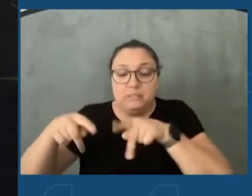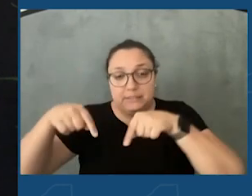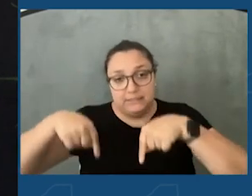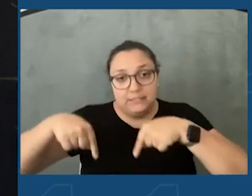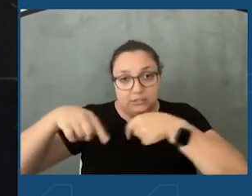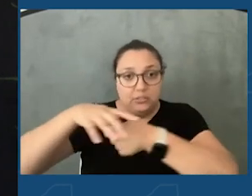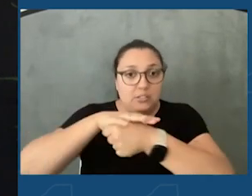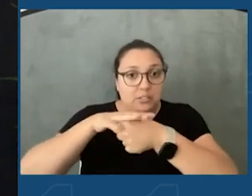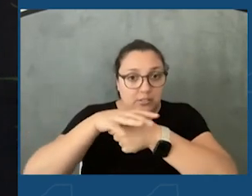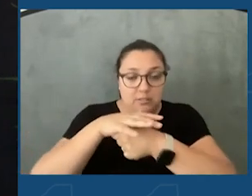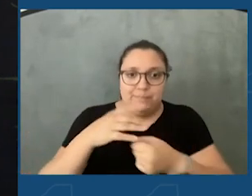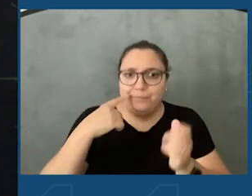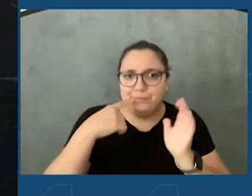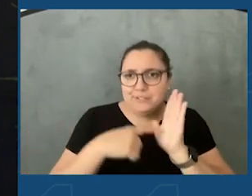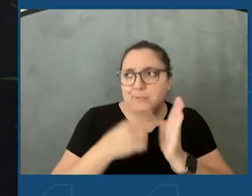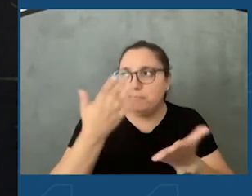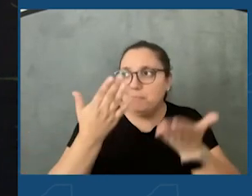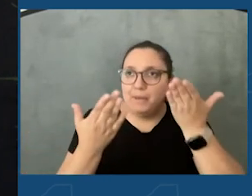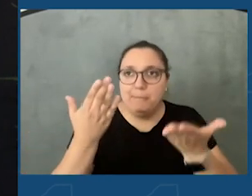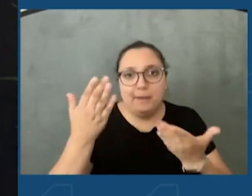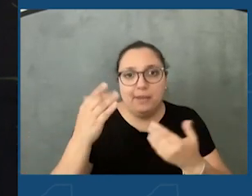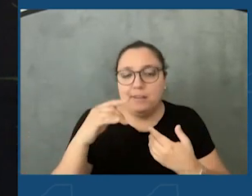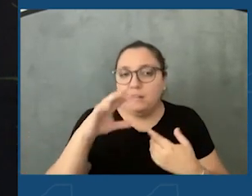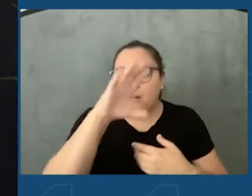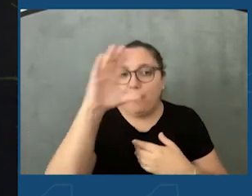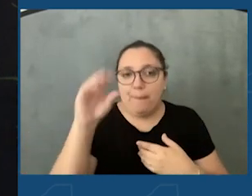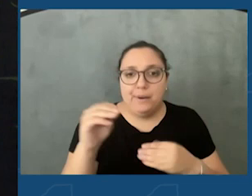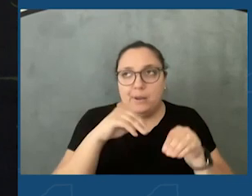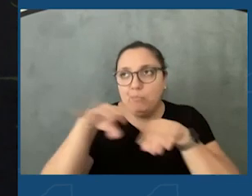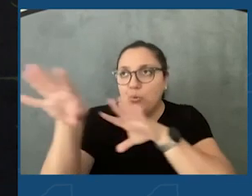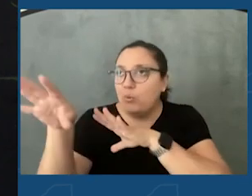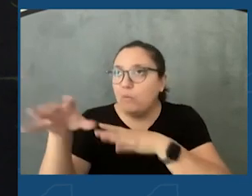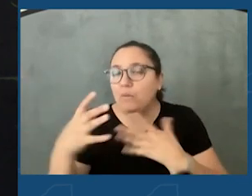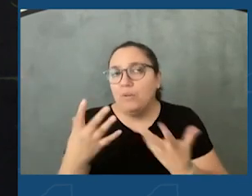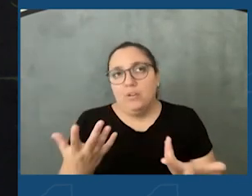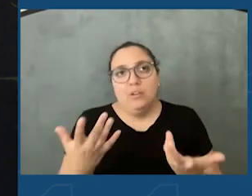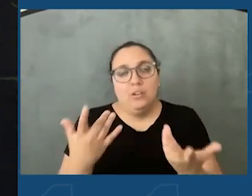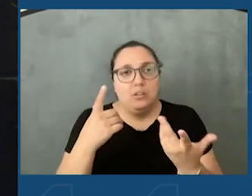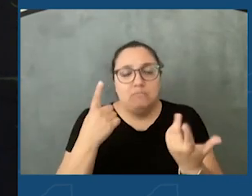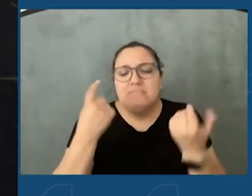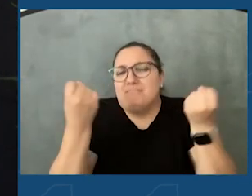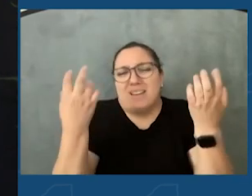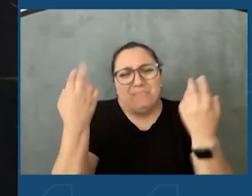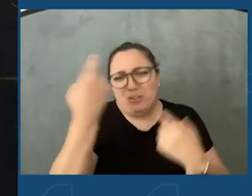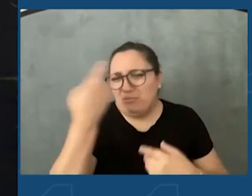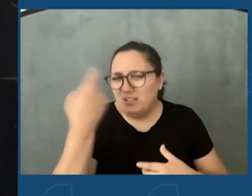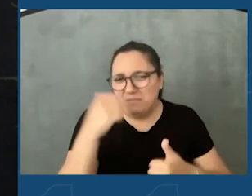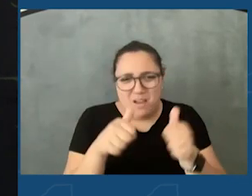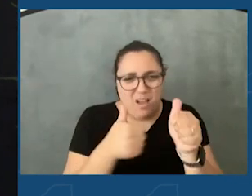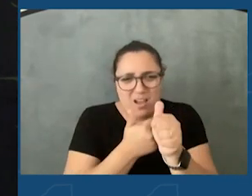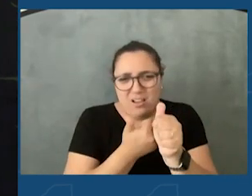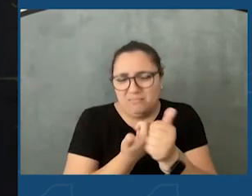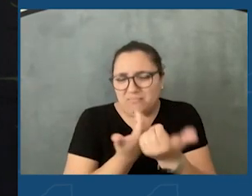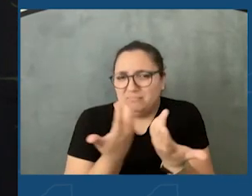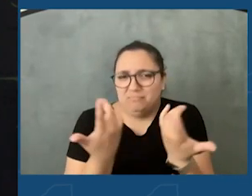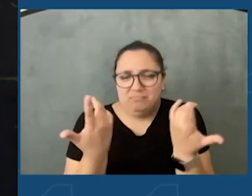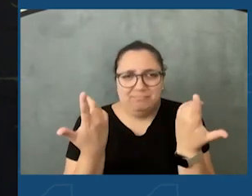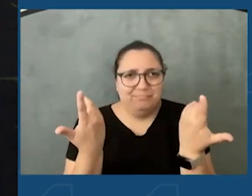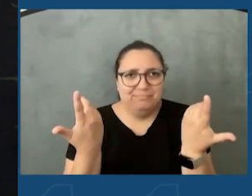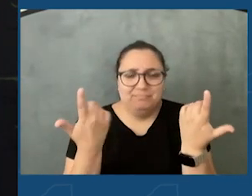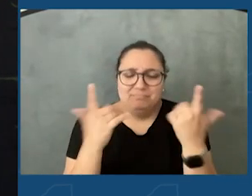moving south. There were a lot of reasons. Doesn't matter. It happened. And all of a sudden, the doors were shuttered, and it was the end of an